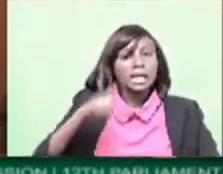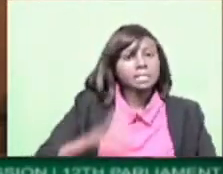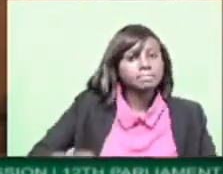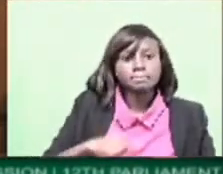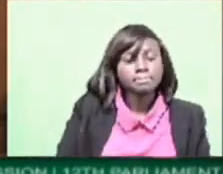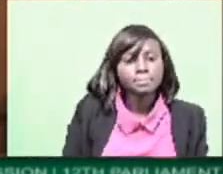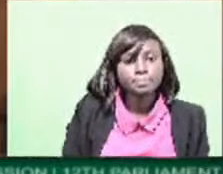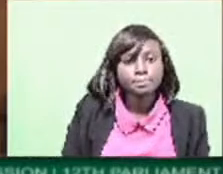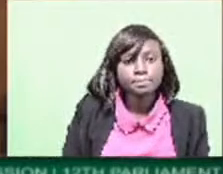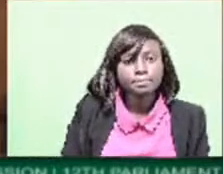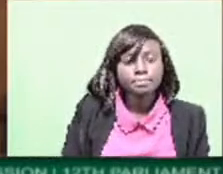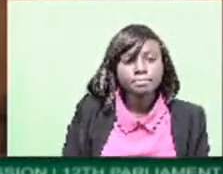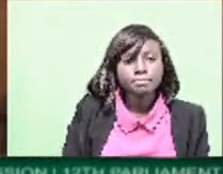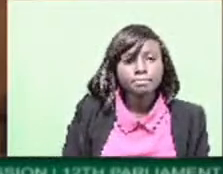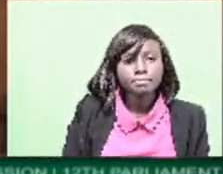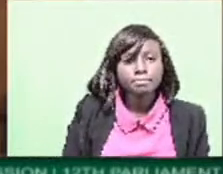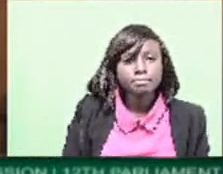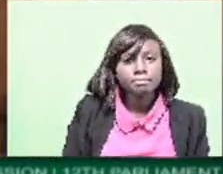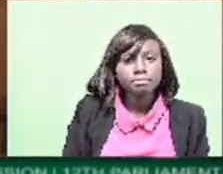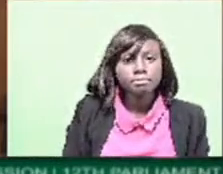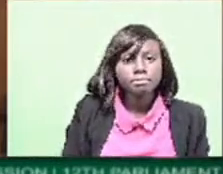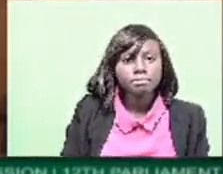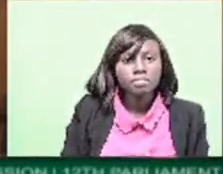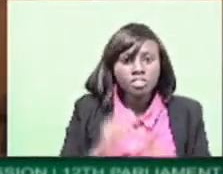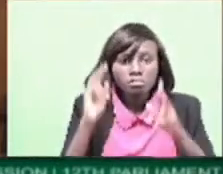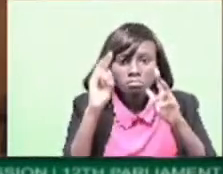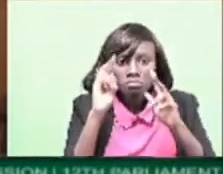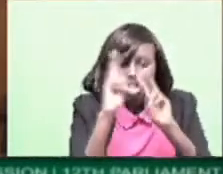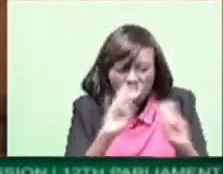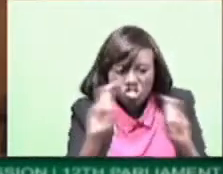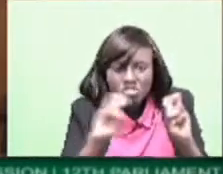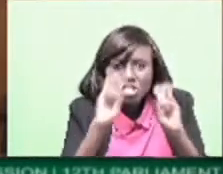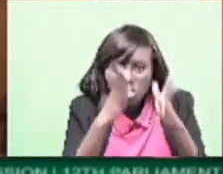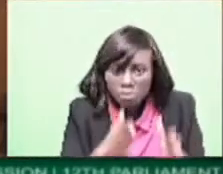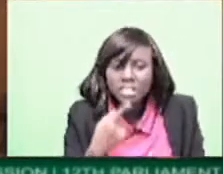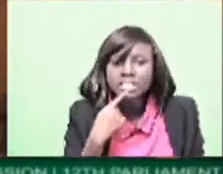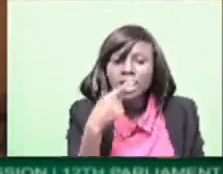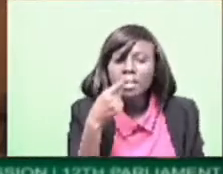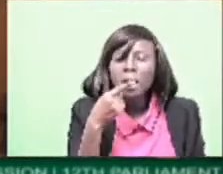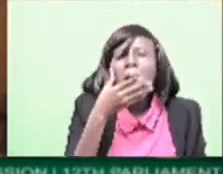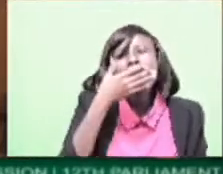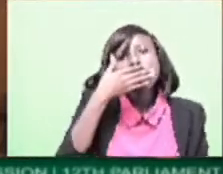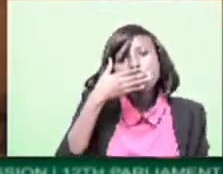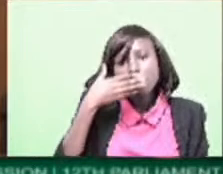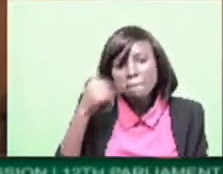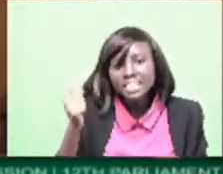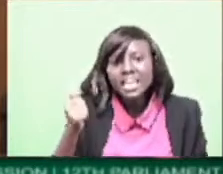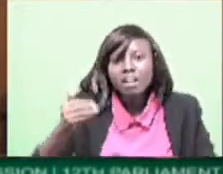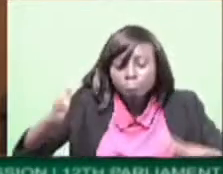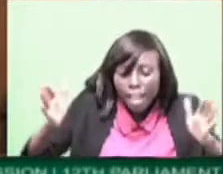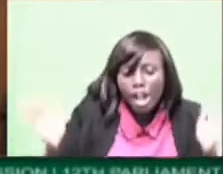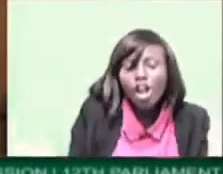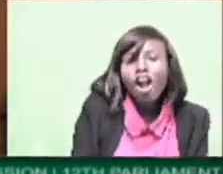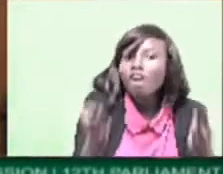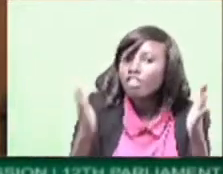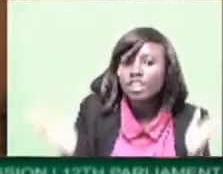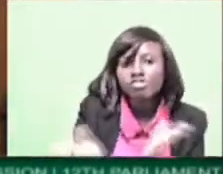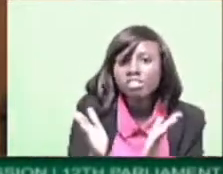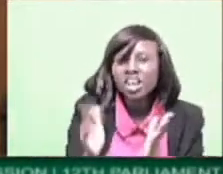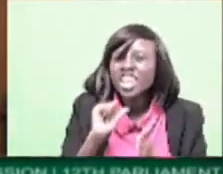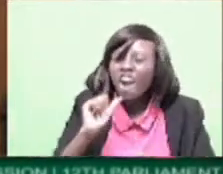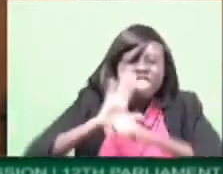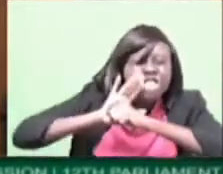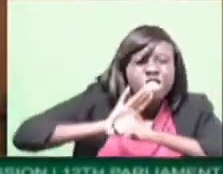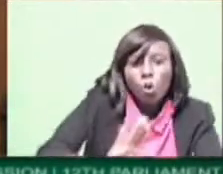more effective than bringing this mandatory law. Ken Marsh, who is the head of their police